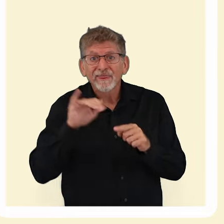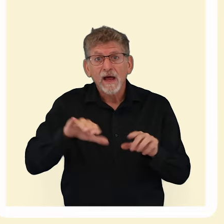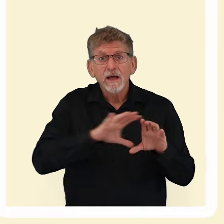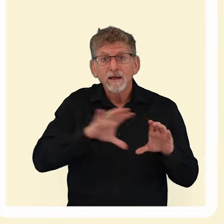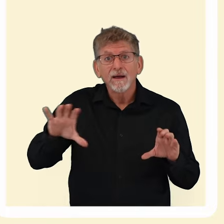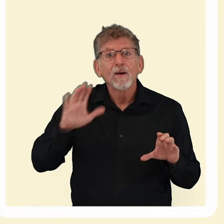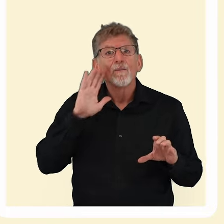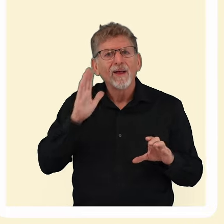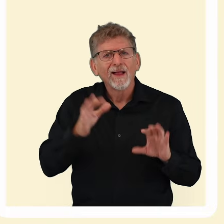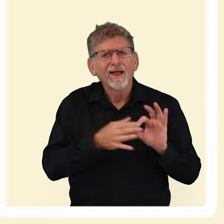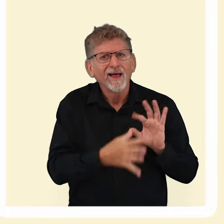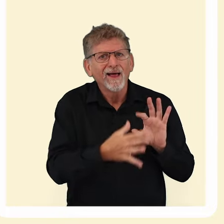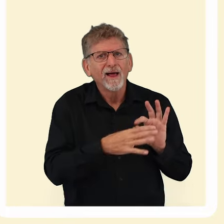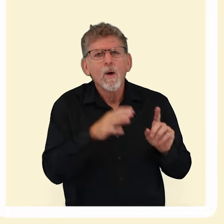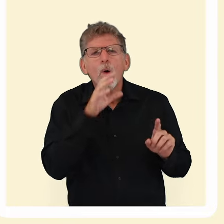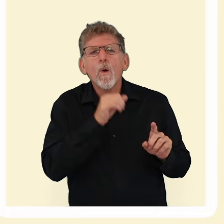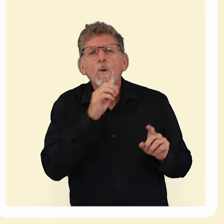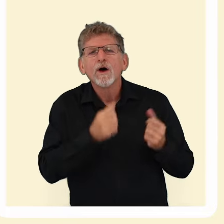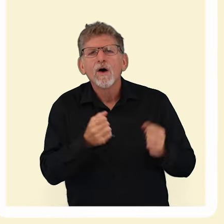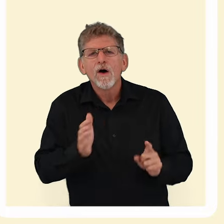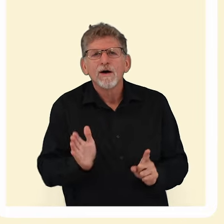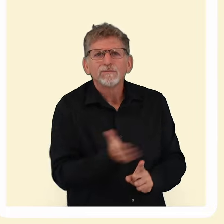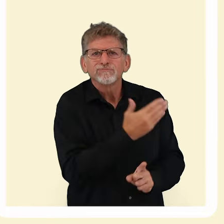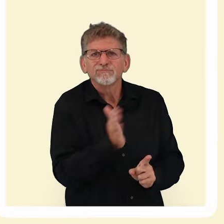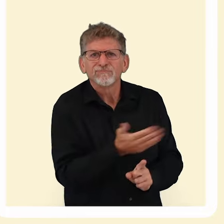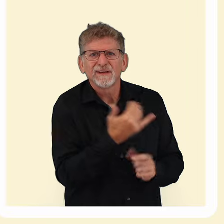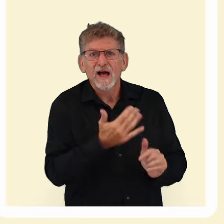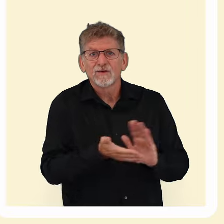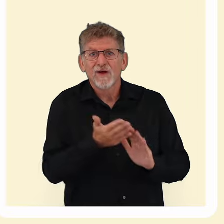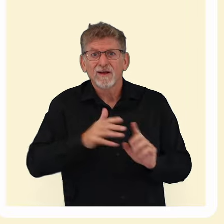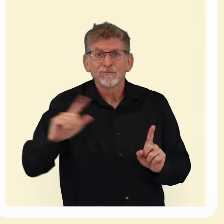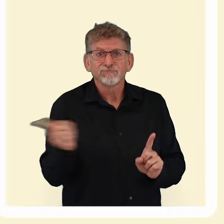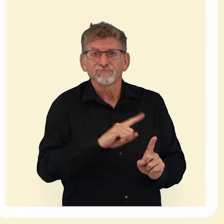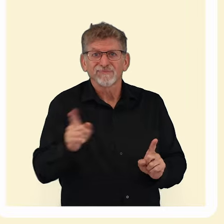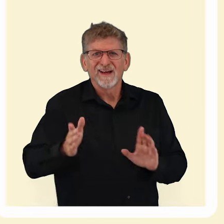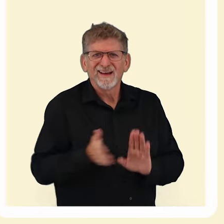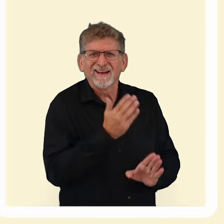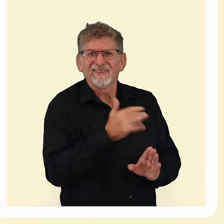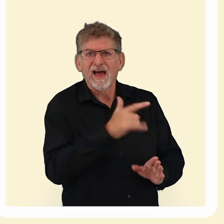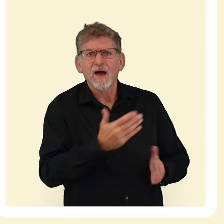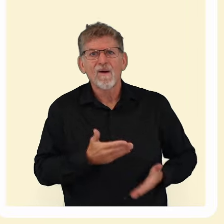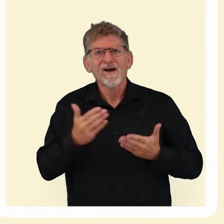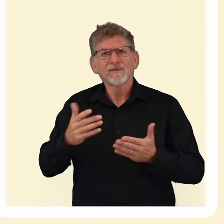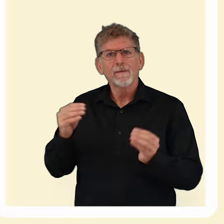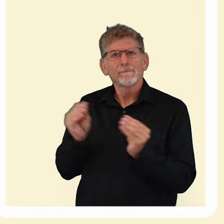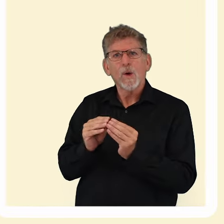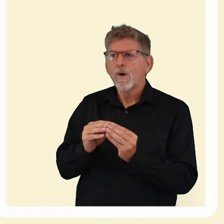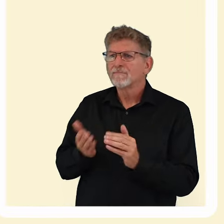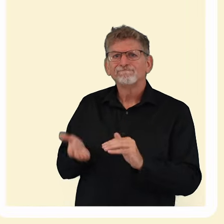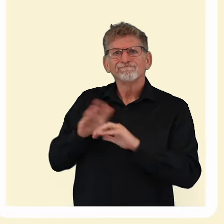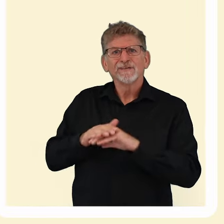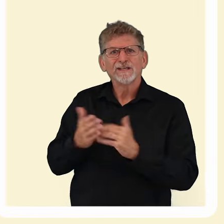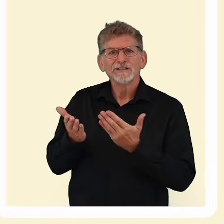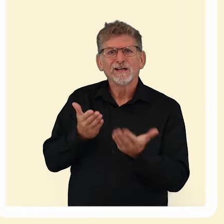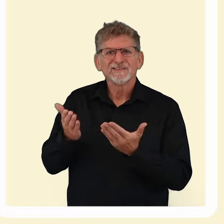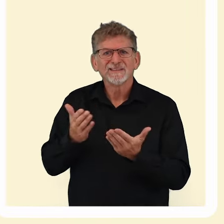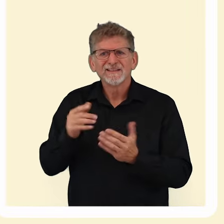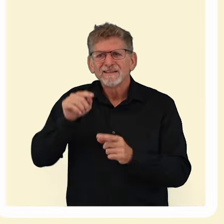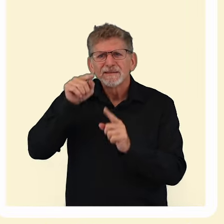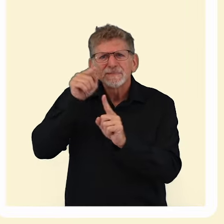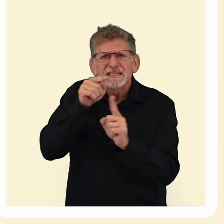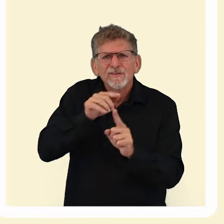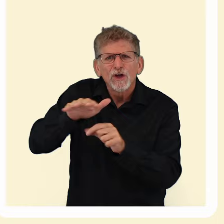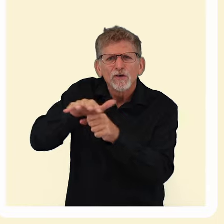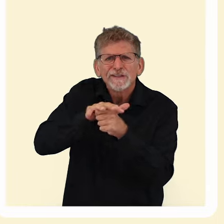corridor, which may allow us to offer a little bit more services in certain regions where there's a need for more services. So